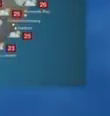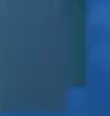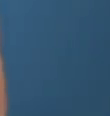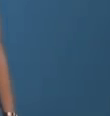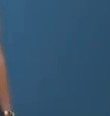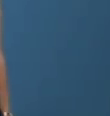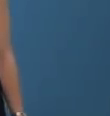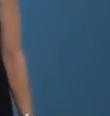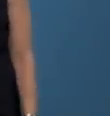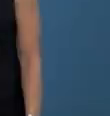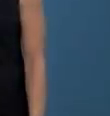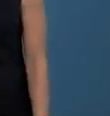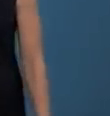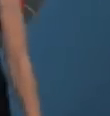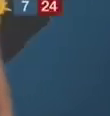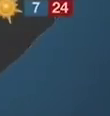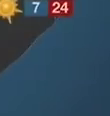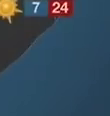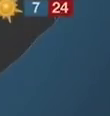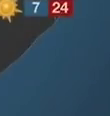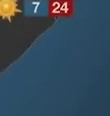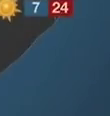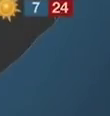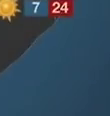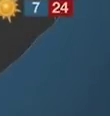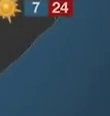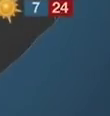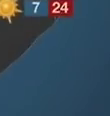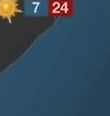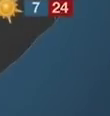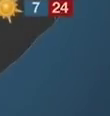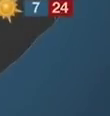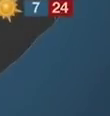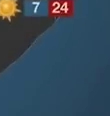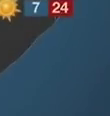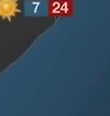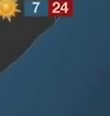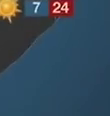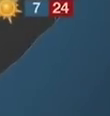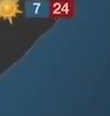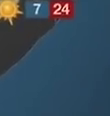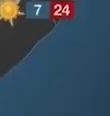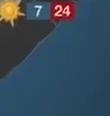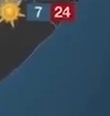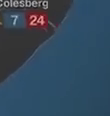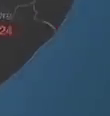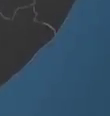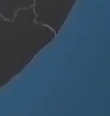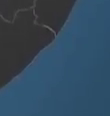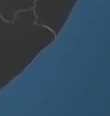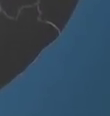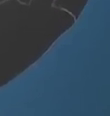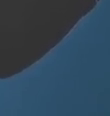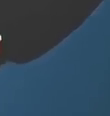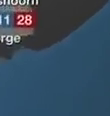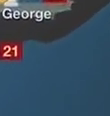weekend. Here's a look at our weather forecast in detail. Sunny and dry throughout the Northern Cape, 30 degrees for Uppington, Springbok, Prieska and